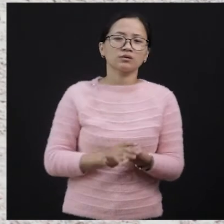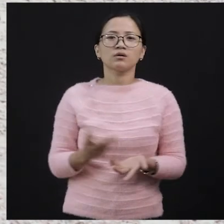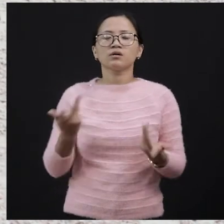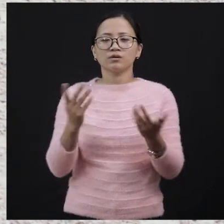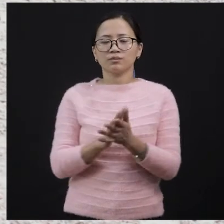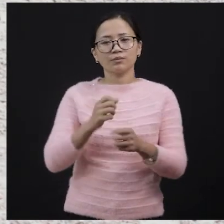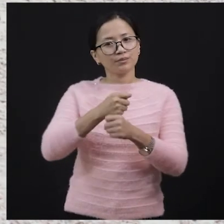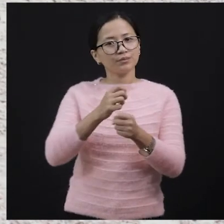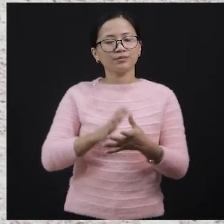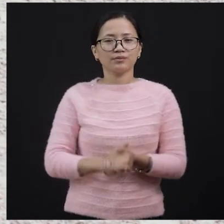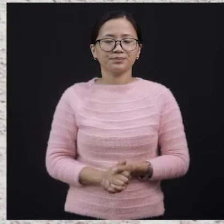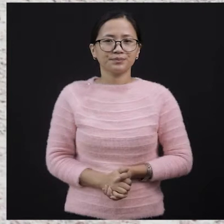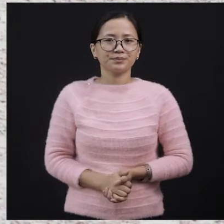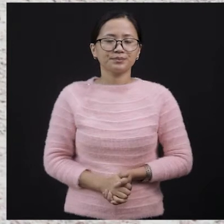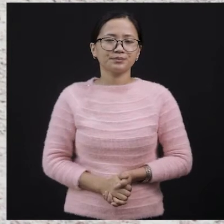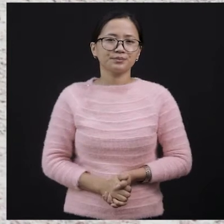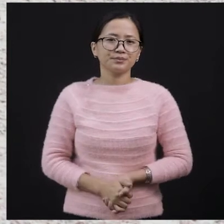are formed?